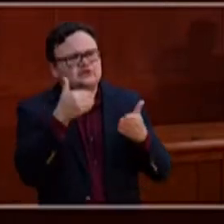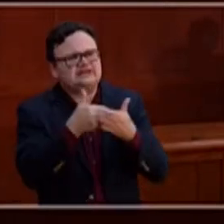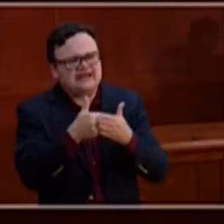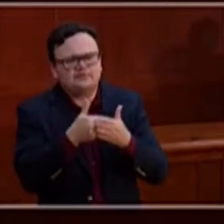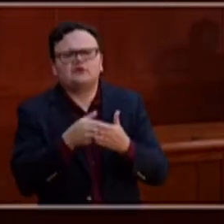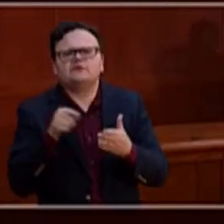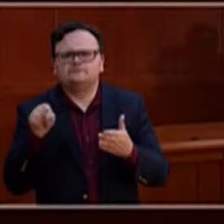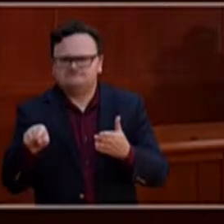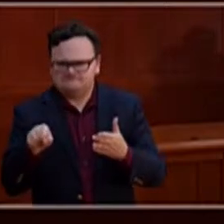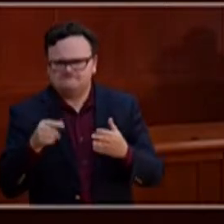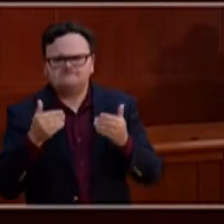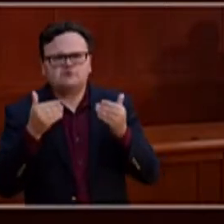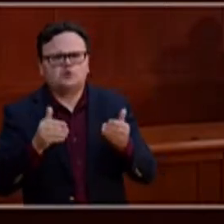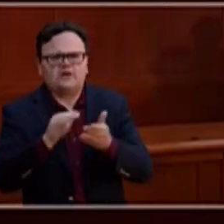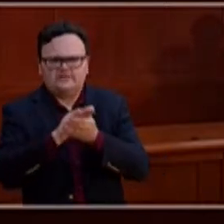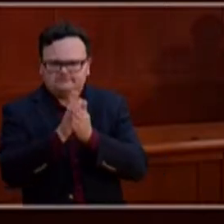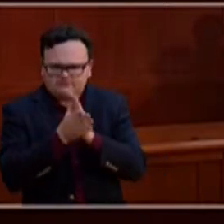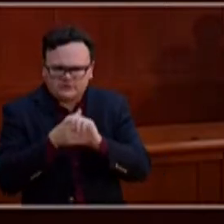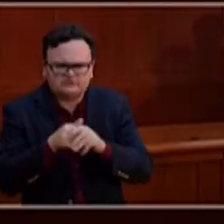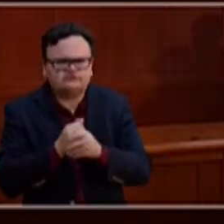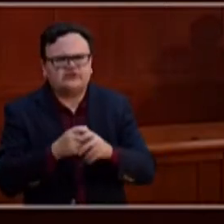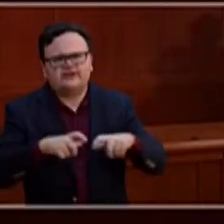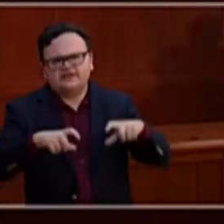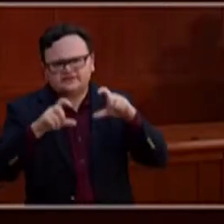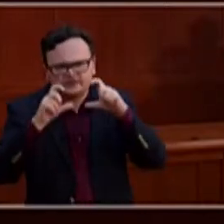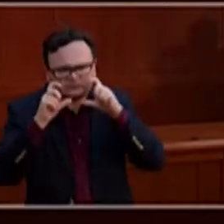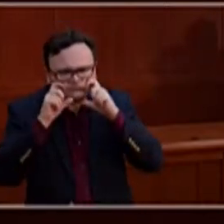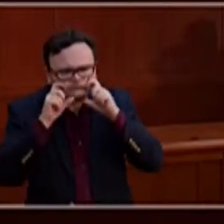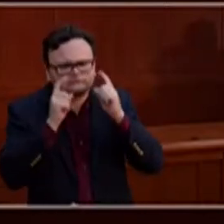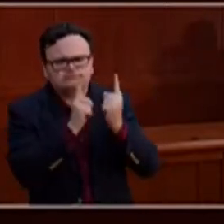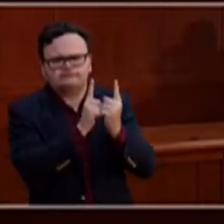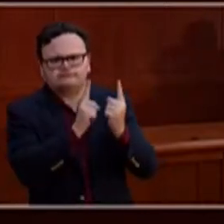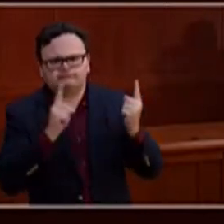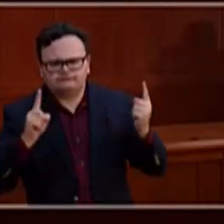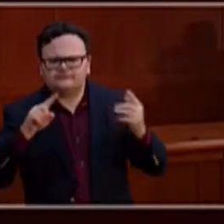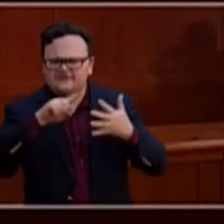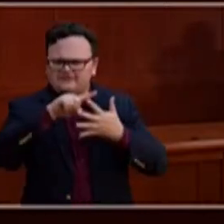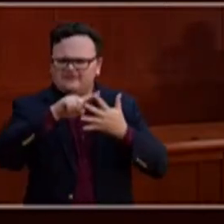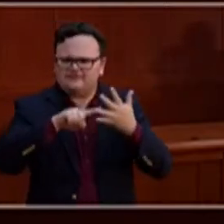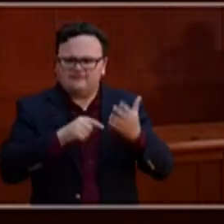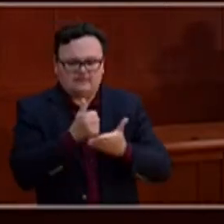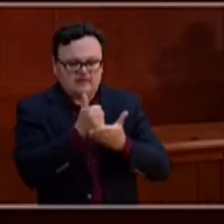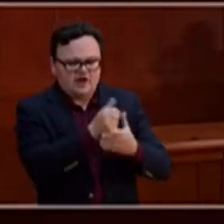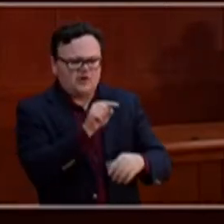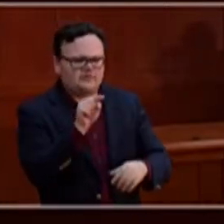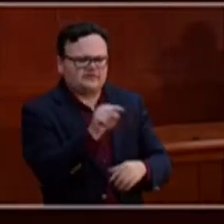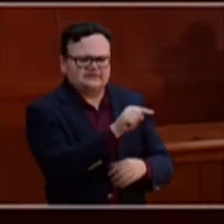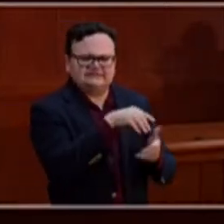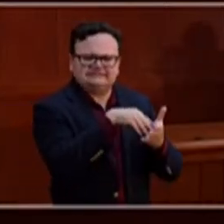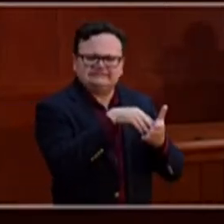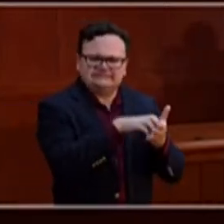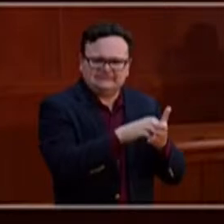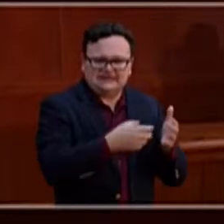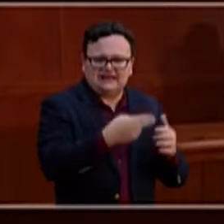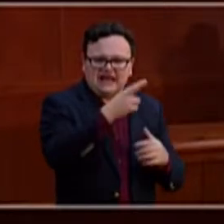right precautions to protect those vulnerable relatives and friends and family